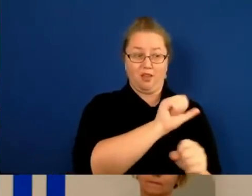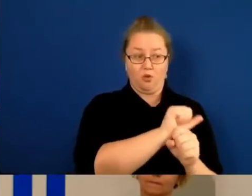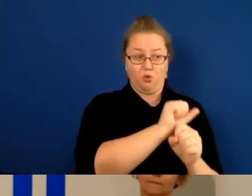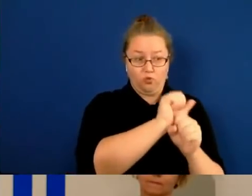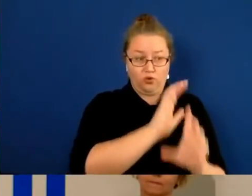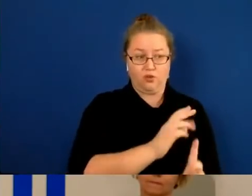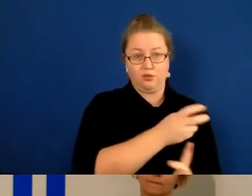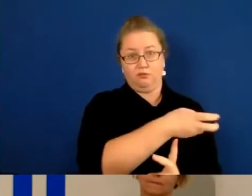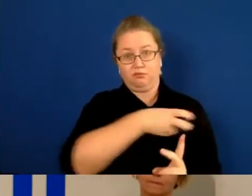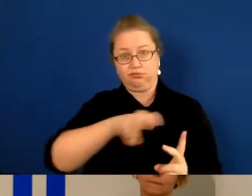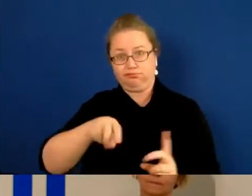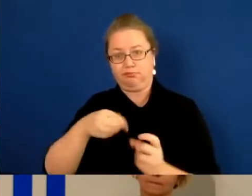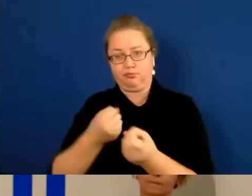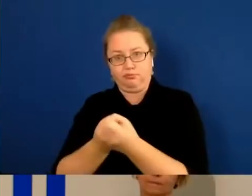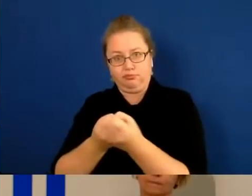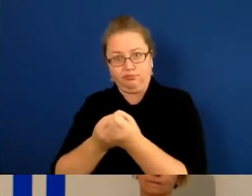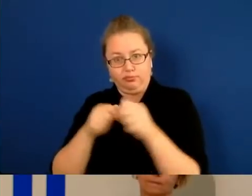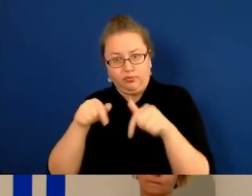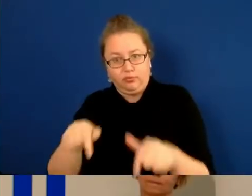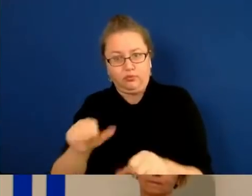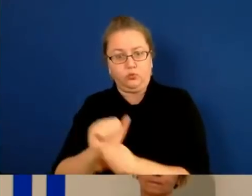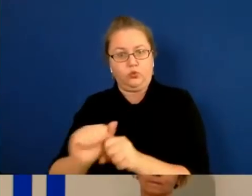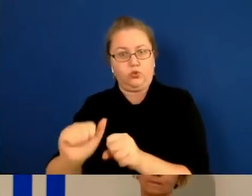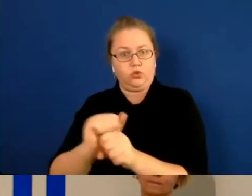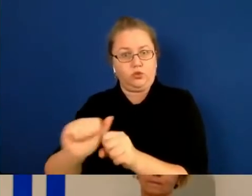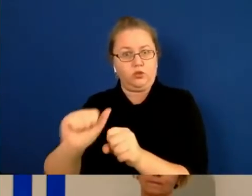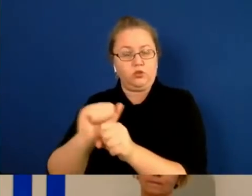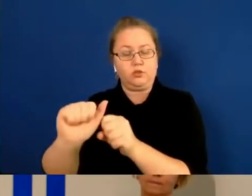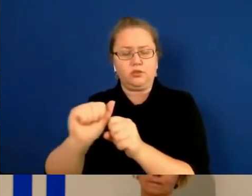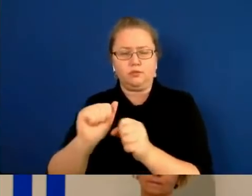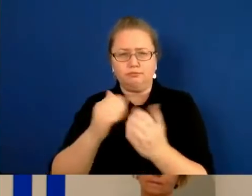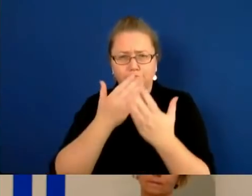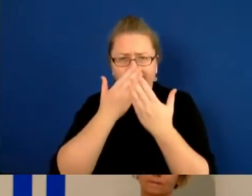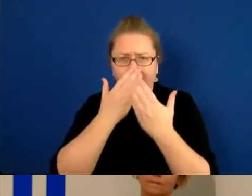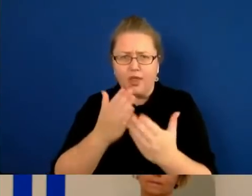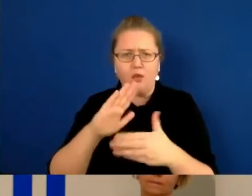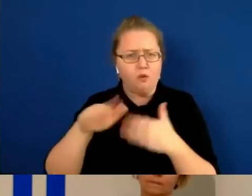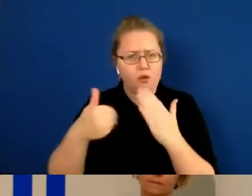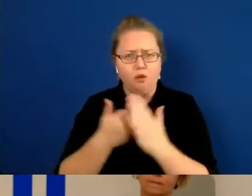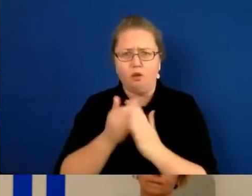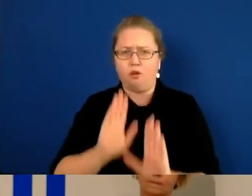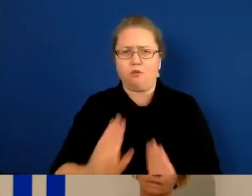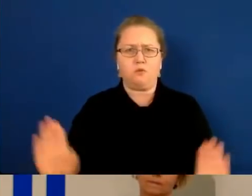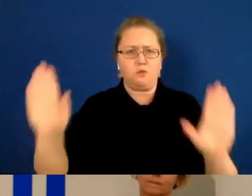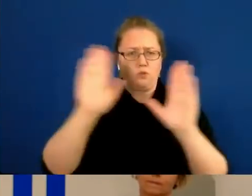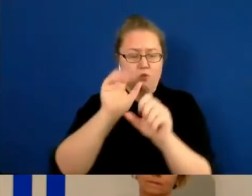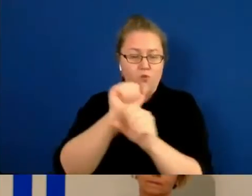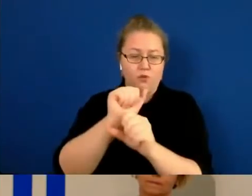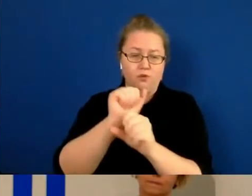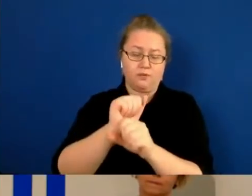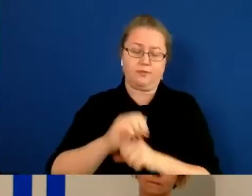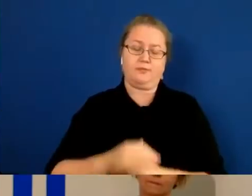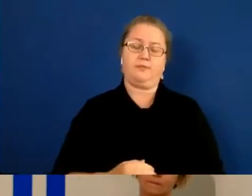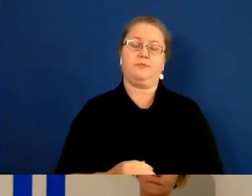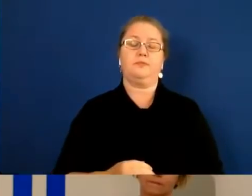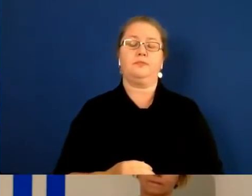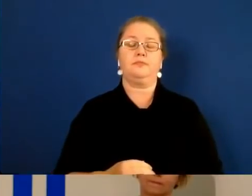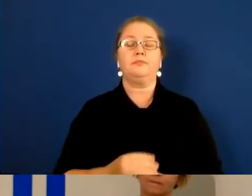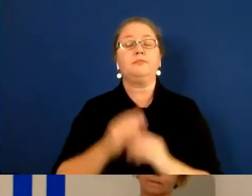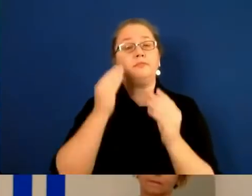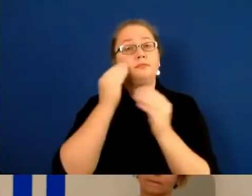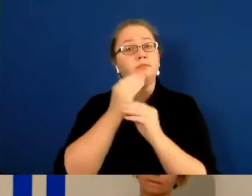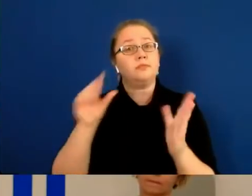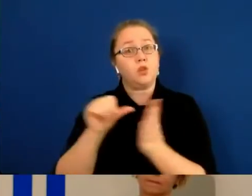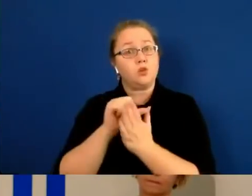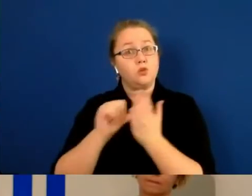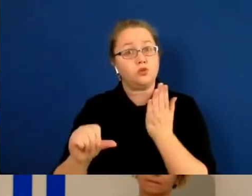19 in Interior Health, 16 in Northern Health, and 116 at the Provincial Health Services Authority. And the Provincial Health Services Authority,